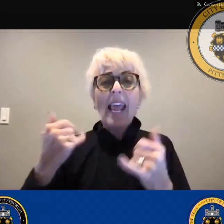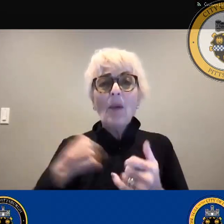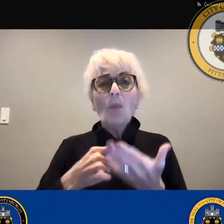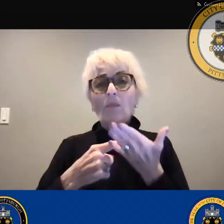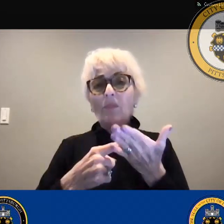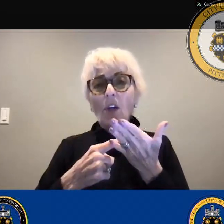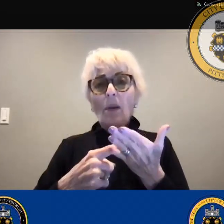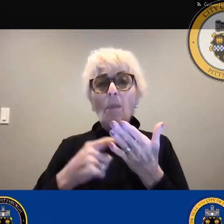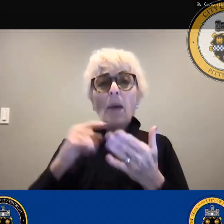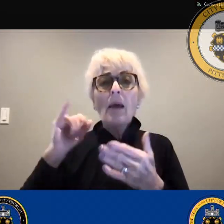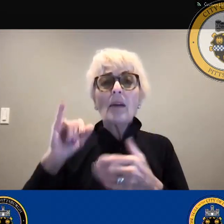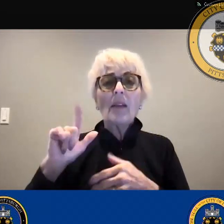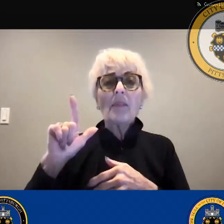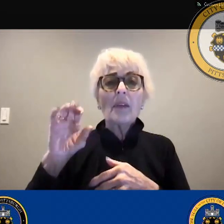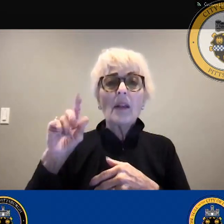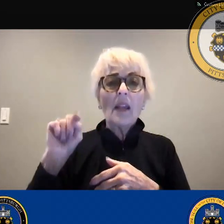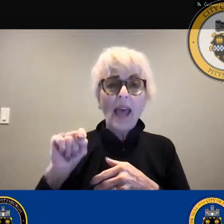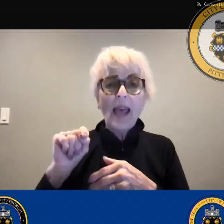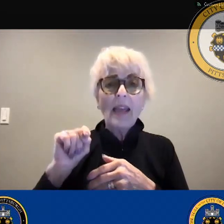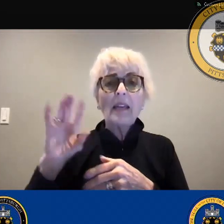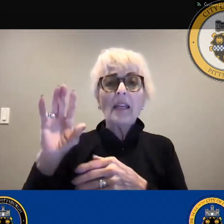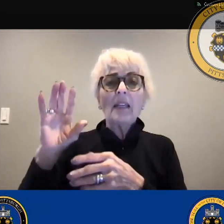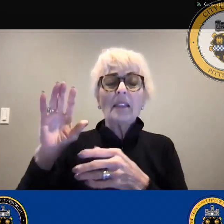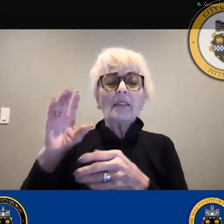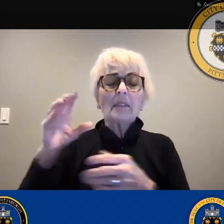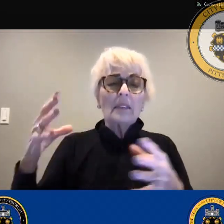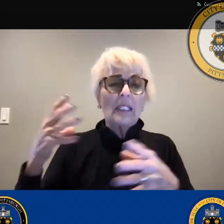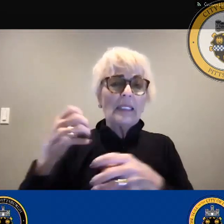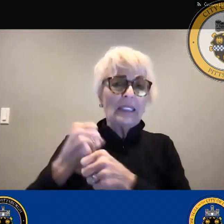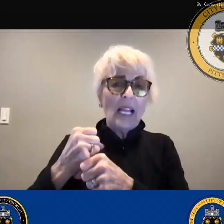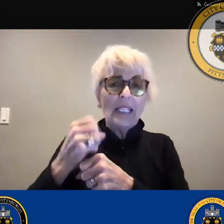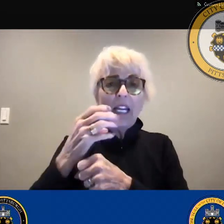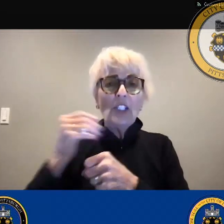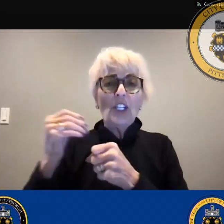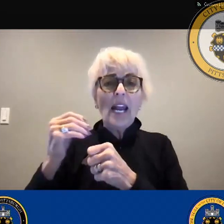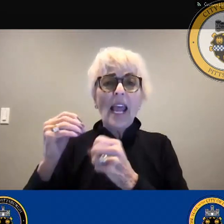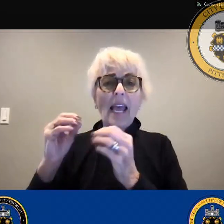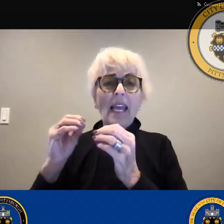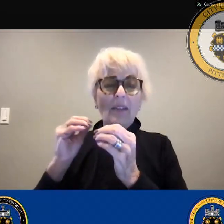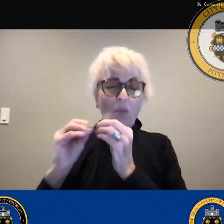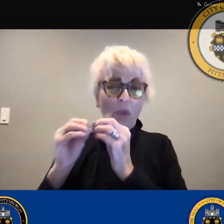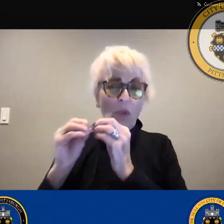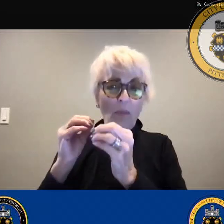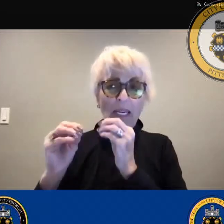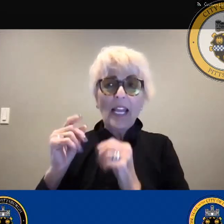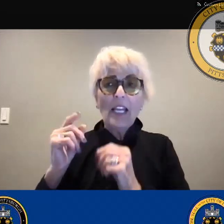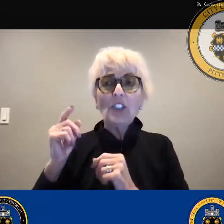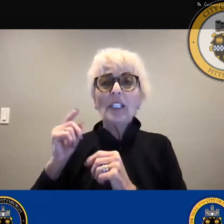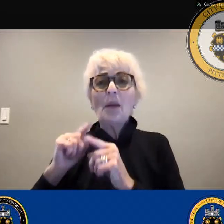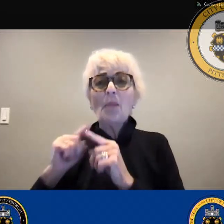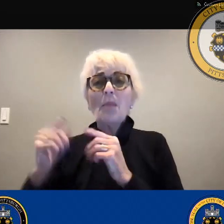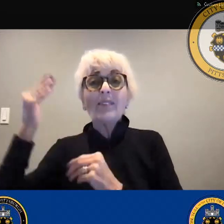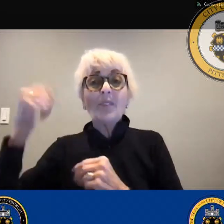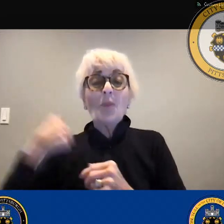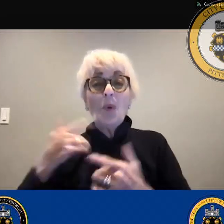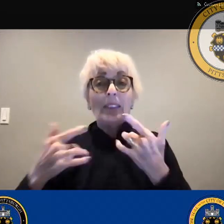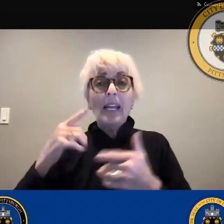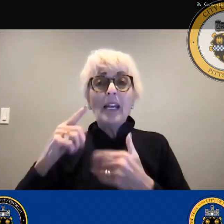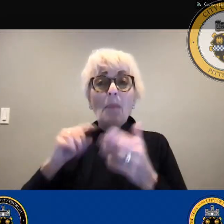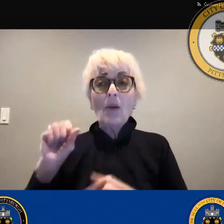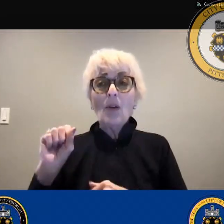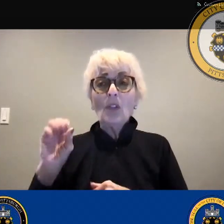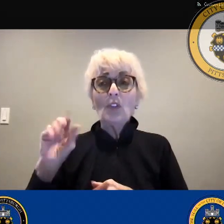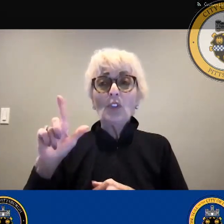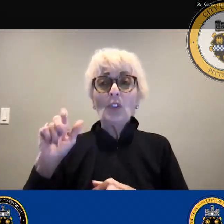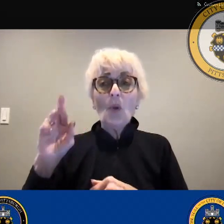lot consolidation and remediation. However, in the future, we are excited to plan for a solar development on the site